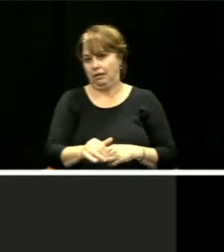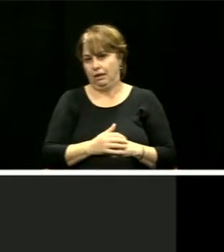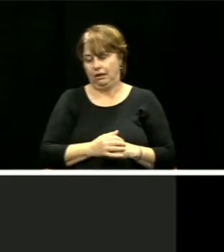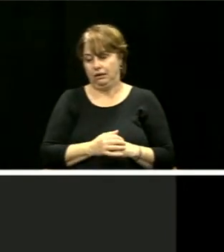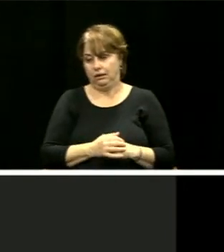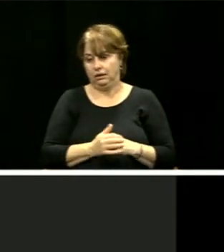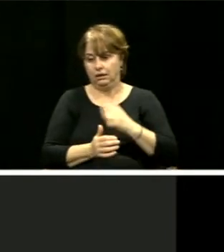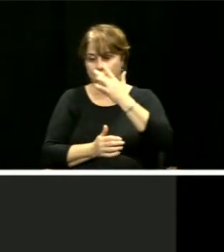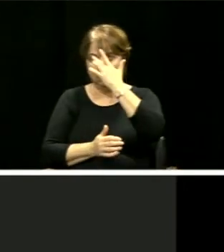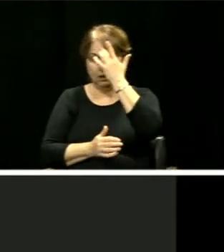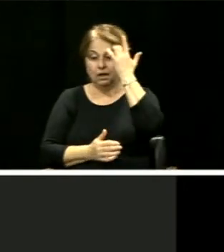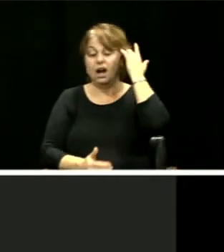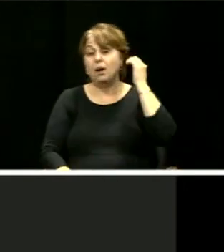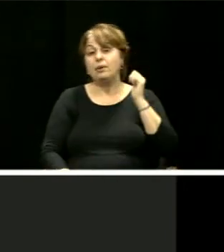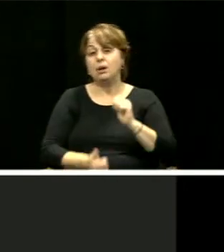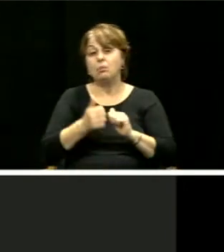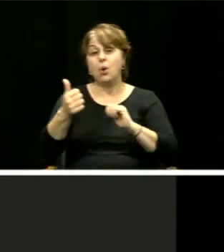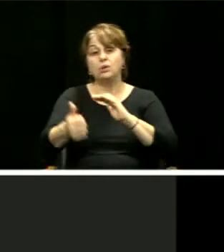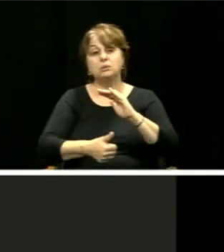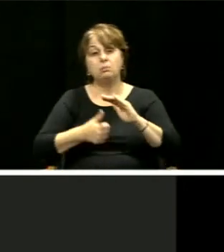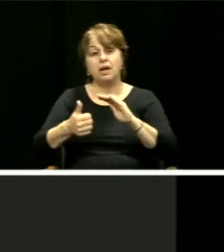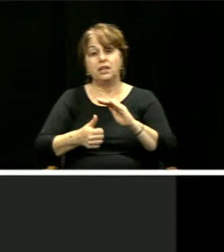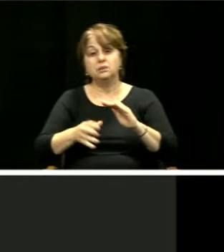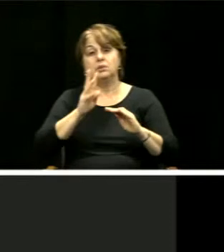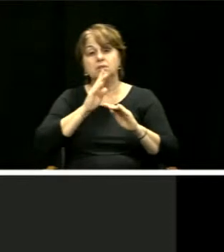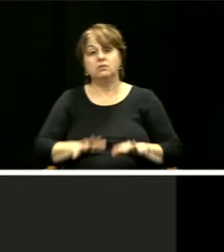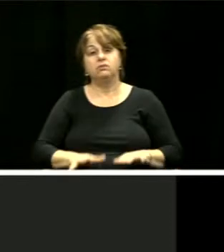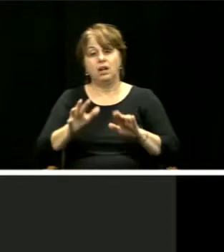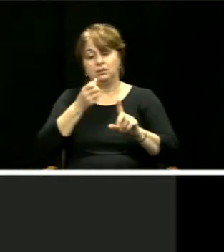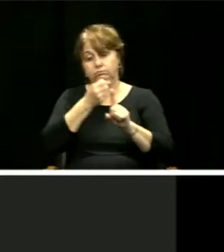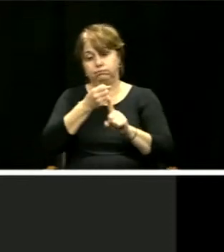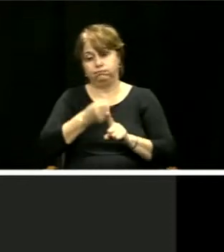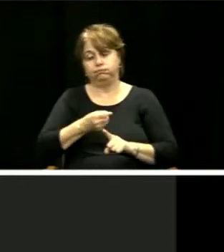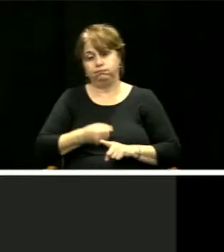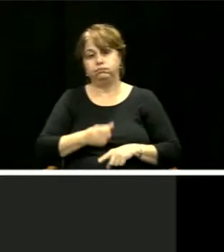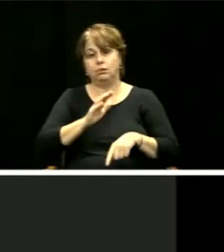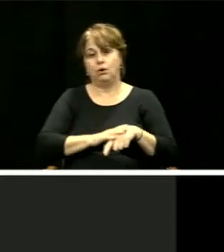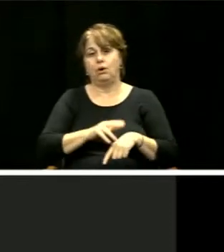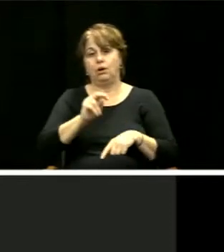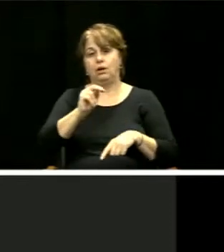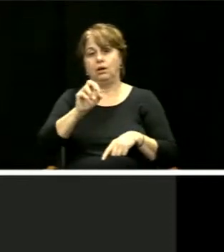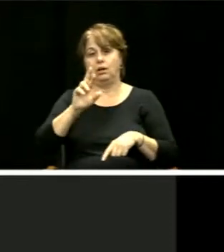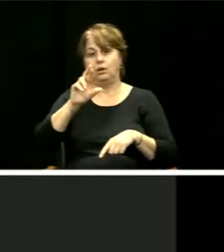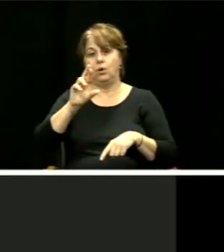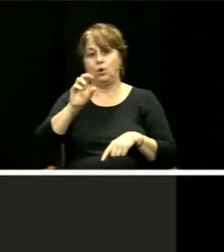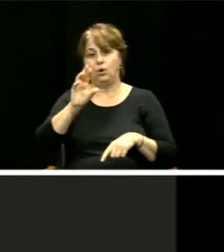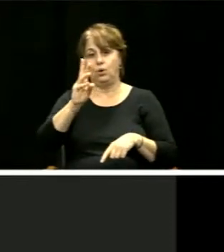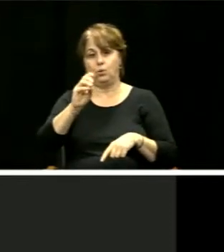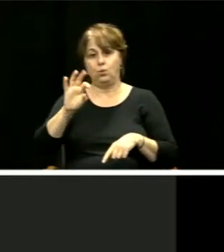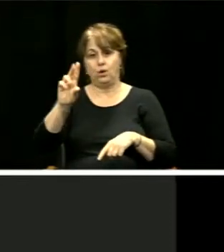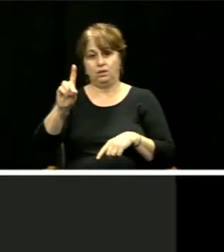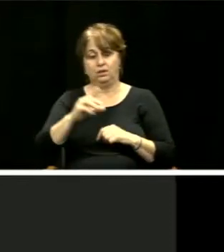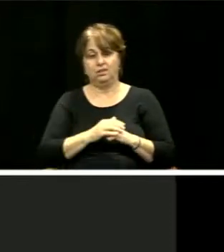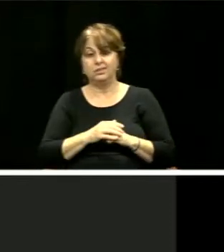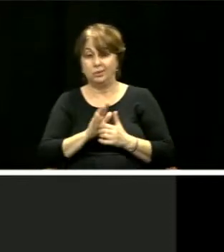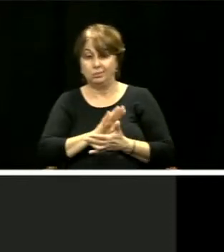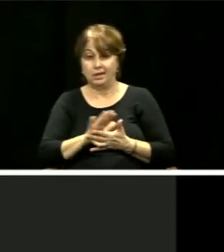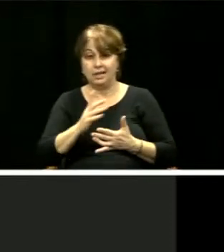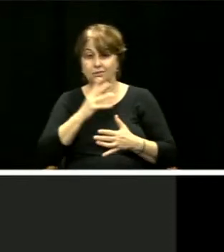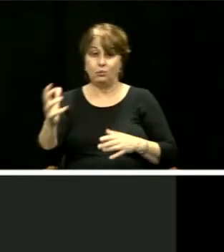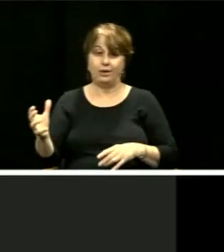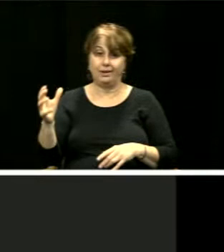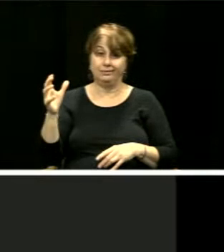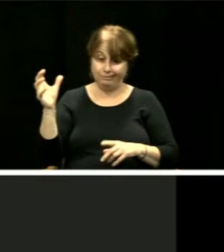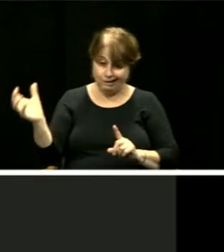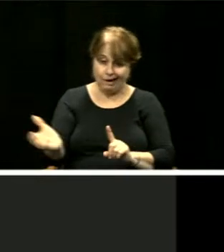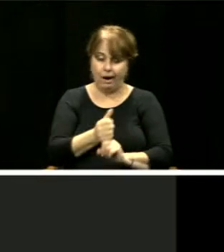more basements are flooding much more often on Norwood. And the sense is that it would be great if we could capture some of the water